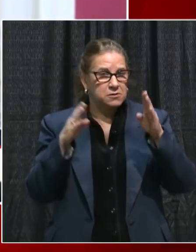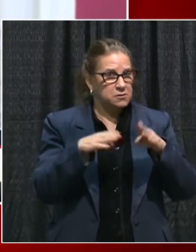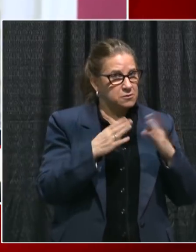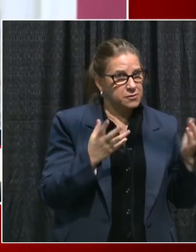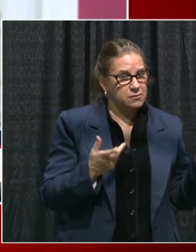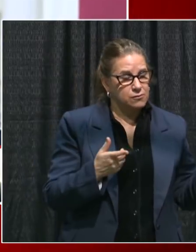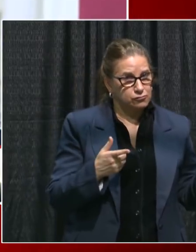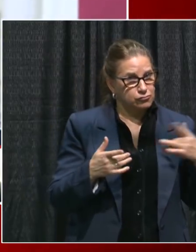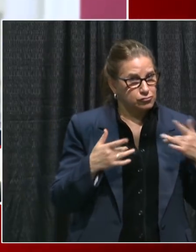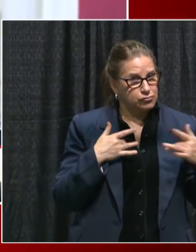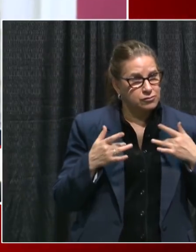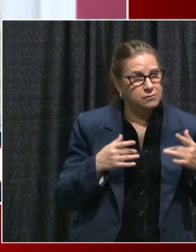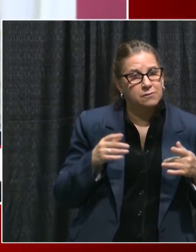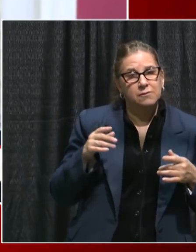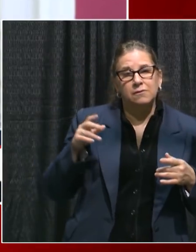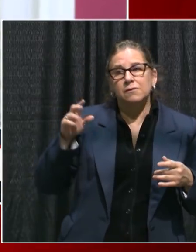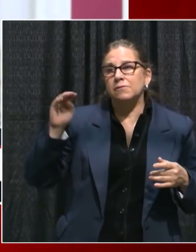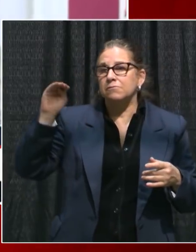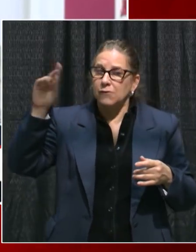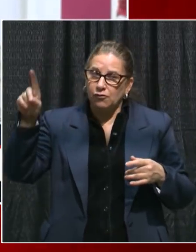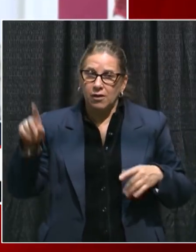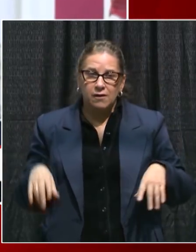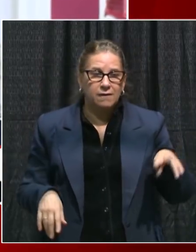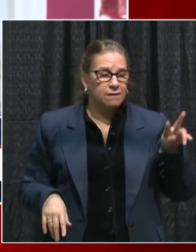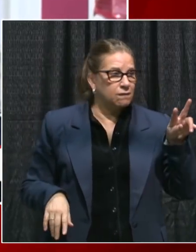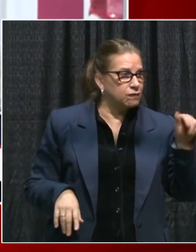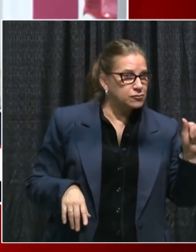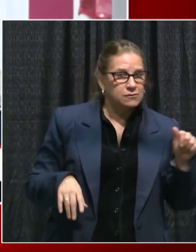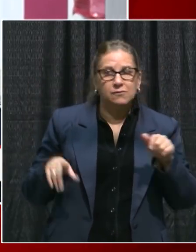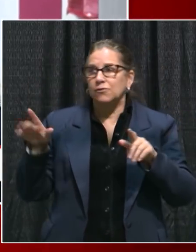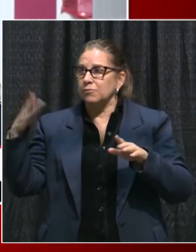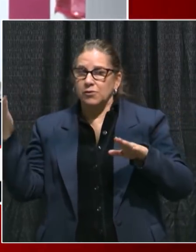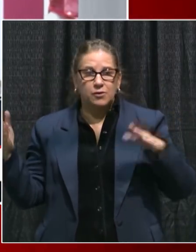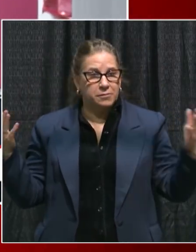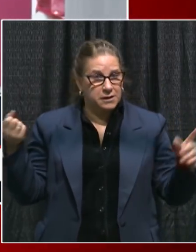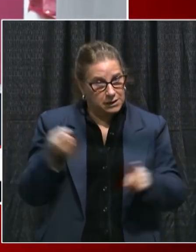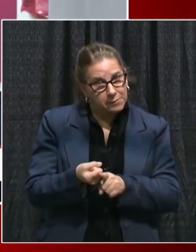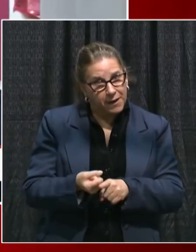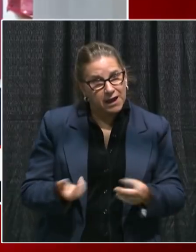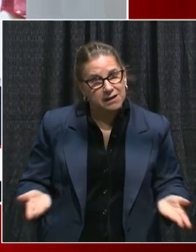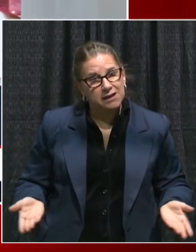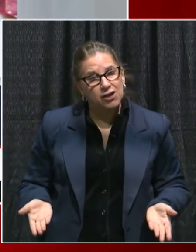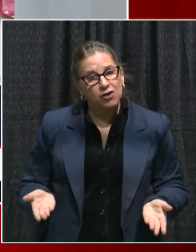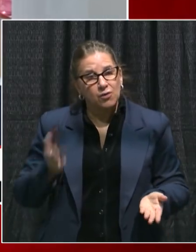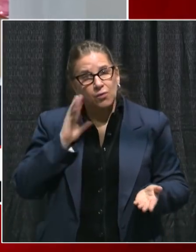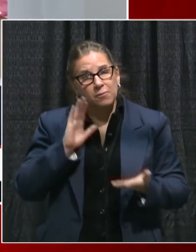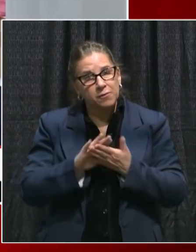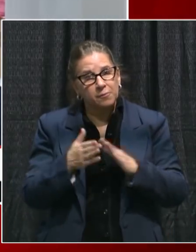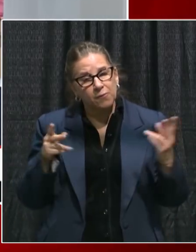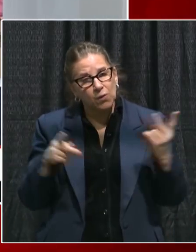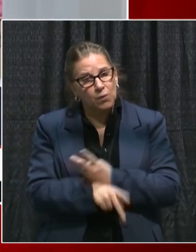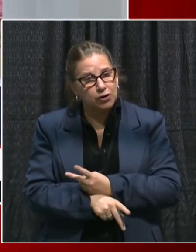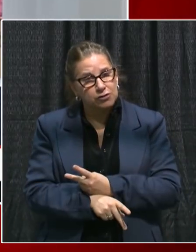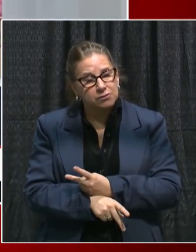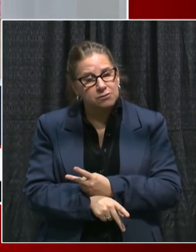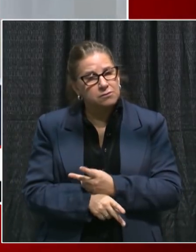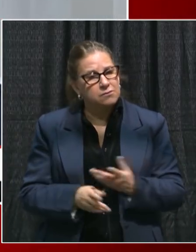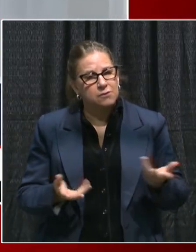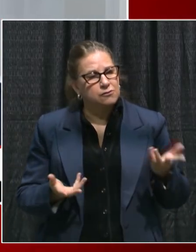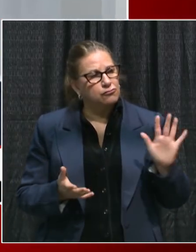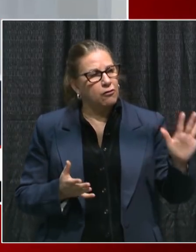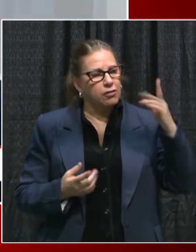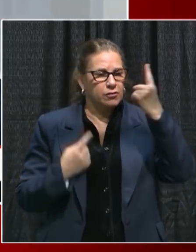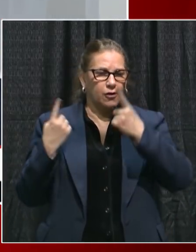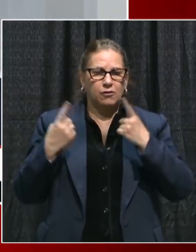So are you thinking that what we have now is going to get worse? Is that what you're thinking at this point? Once, say, the